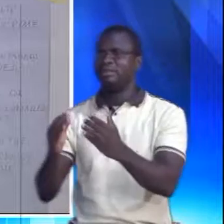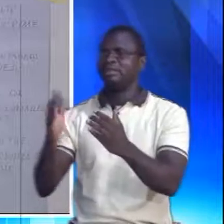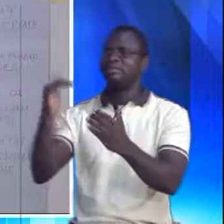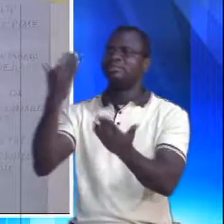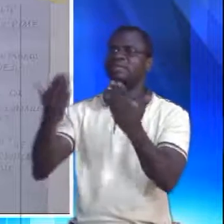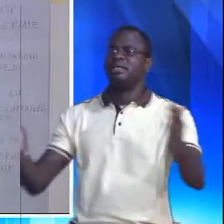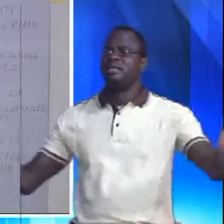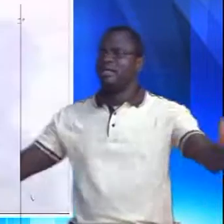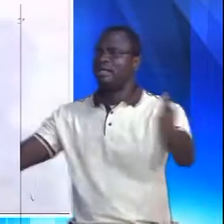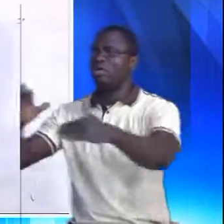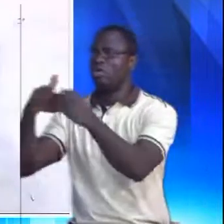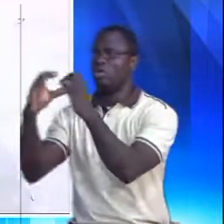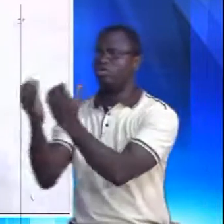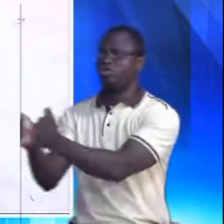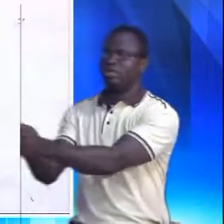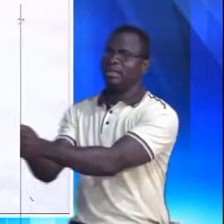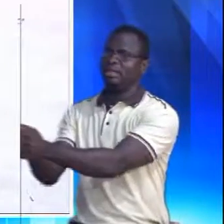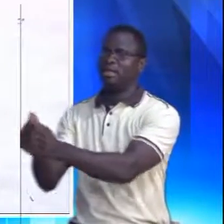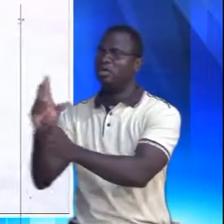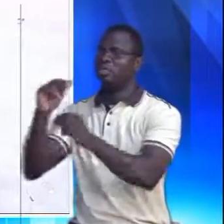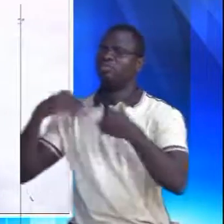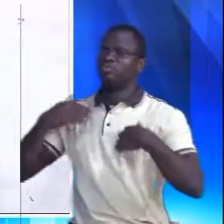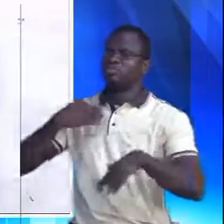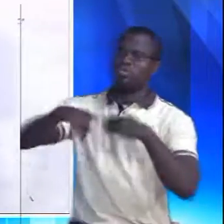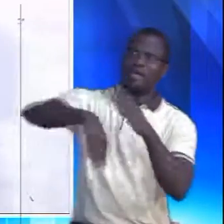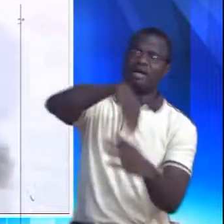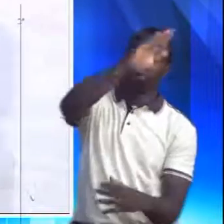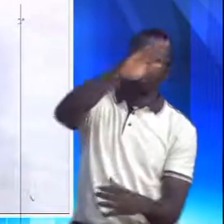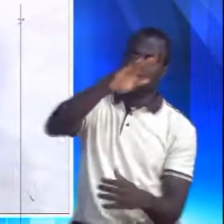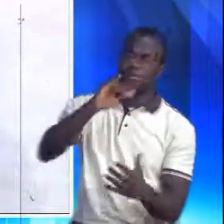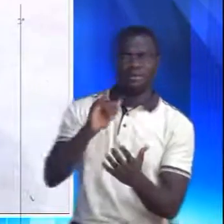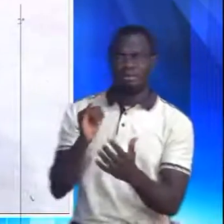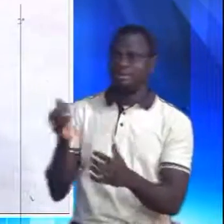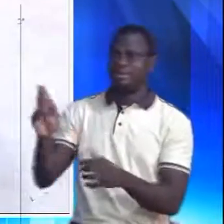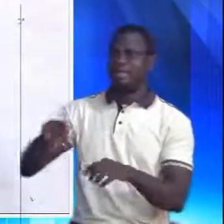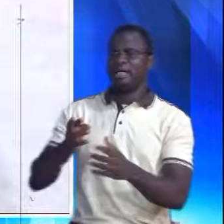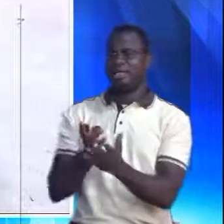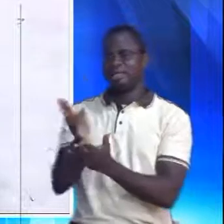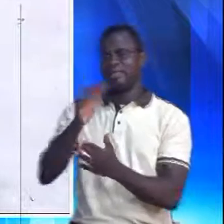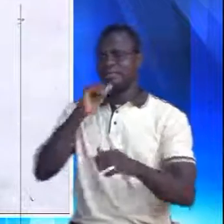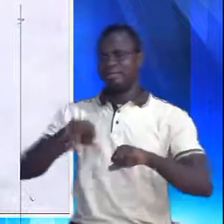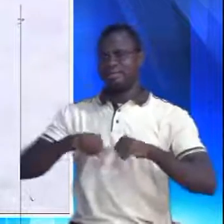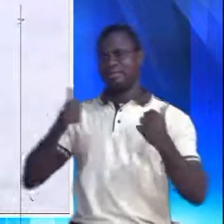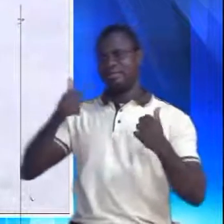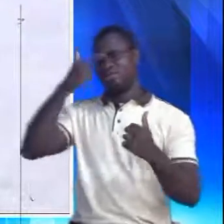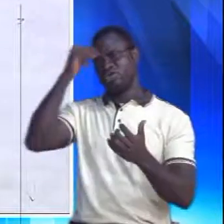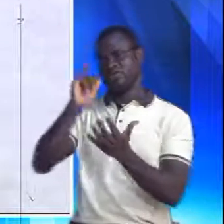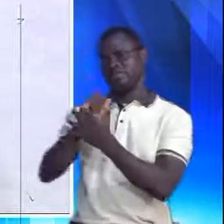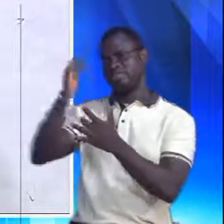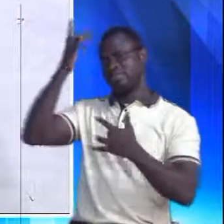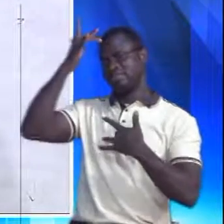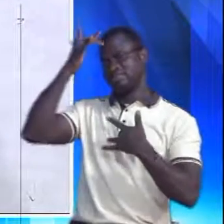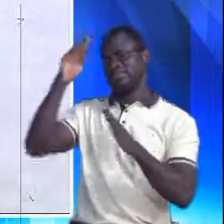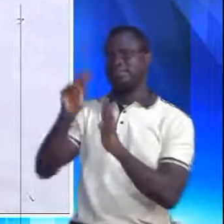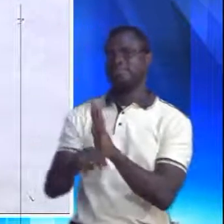of freedom of expression, freedom of speech. You have your tongue, you have your mouth. You can talk anyhow, but